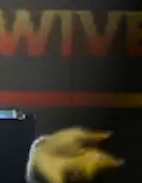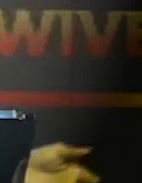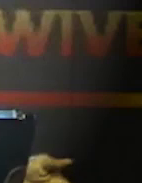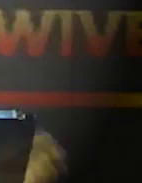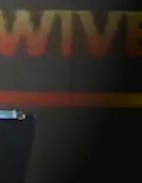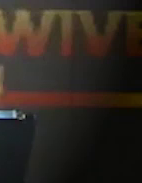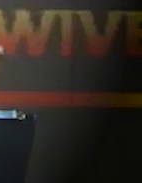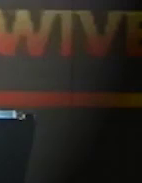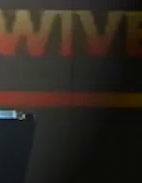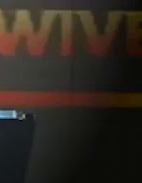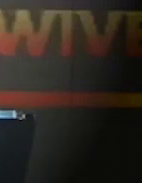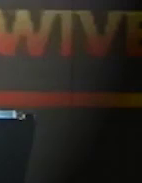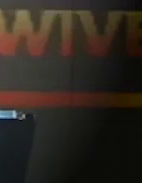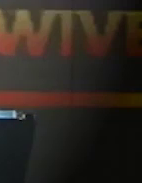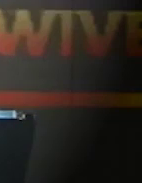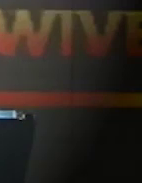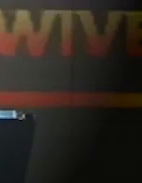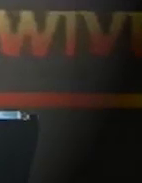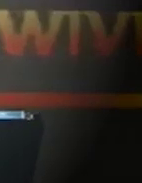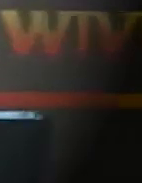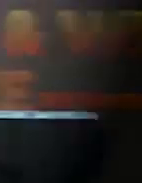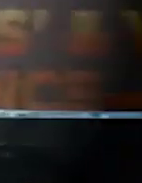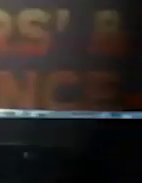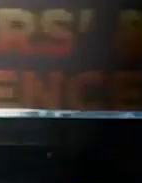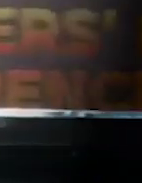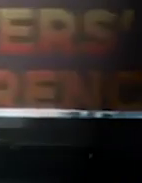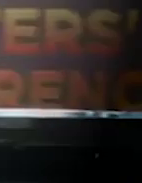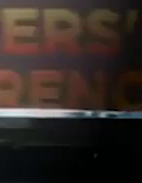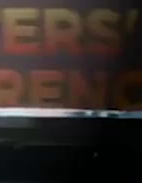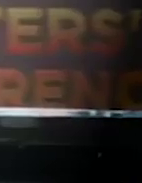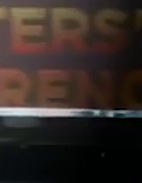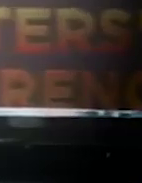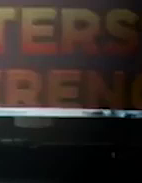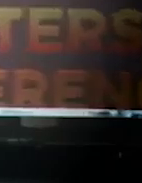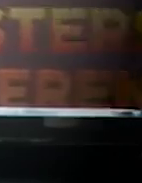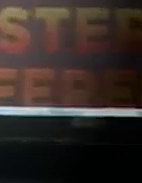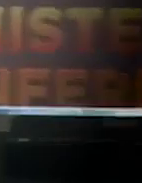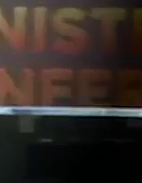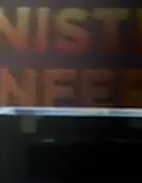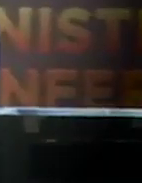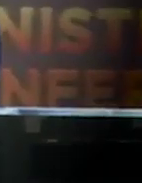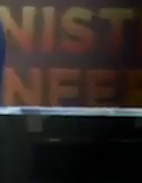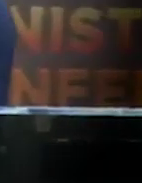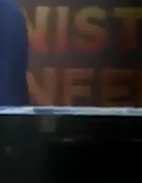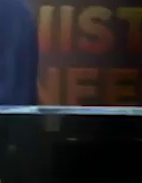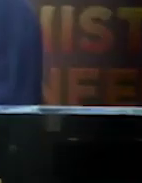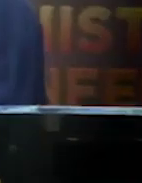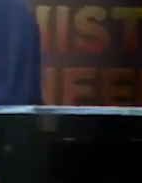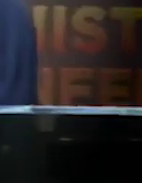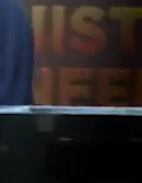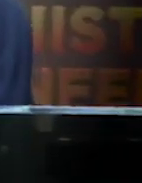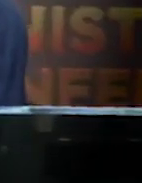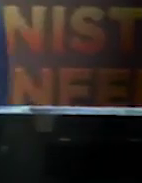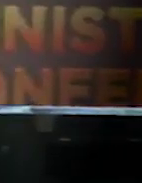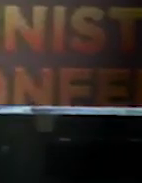Apostle Asante? He asked a question and then he answered the question. Because I'm going to ask him to come and lead the